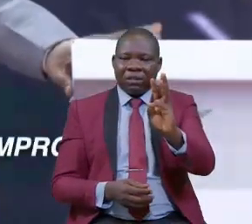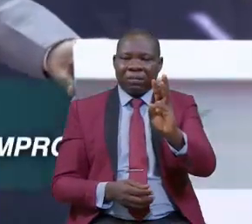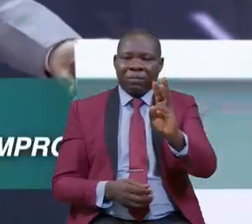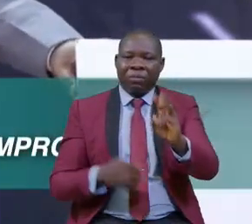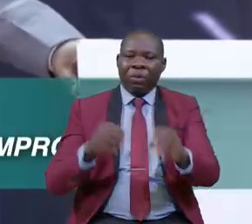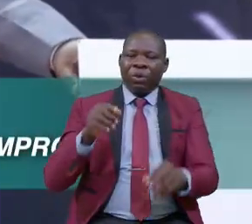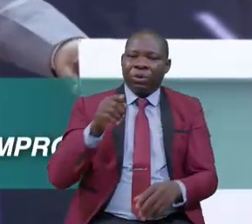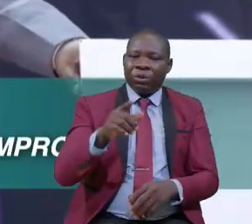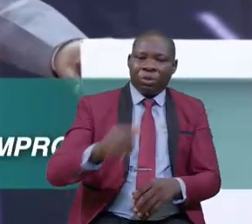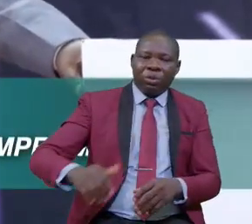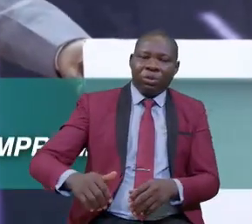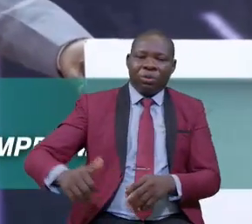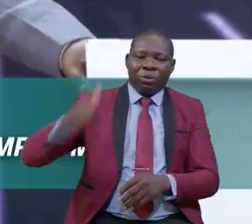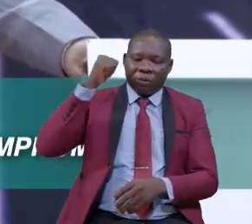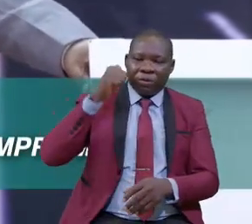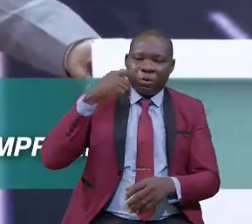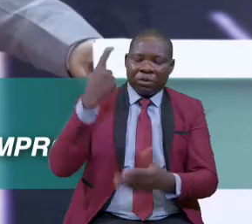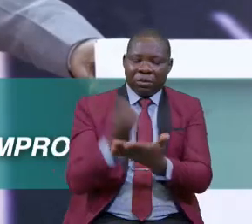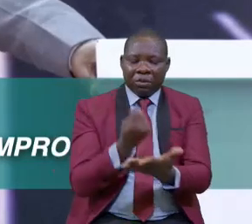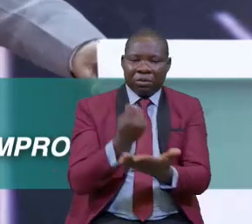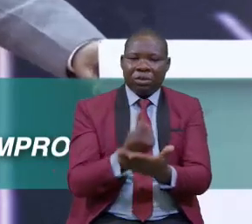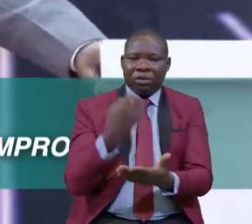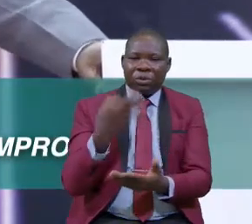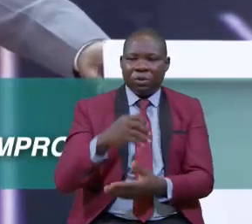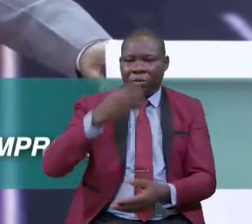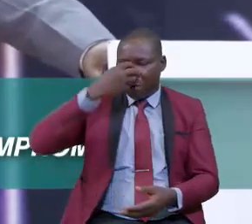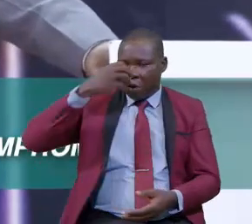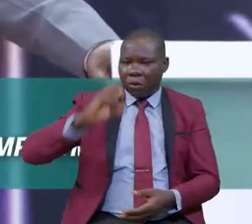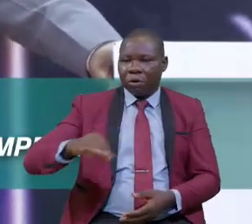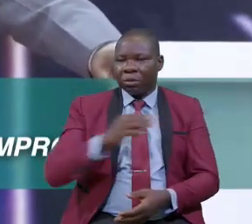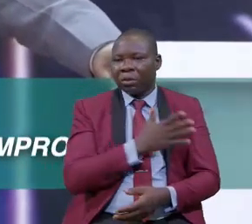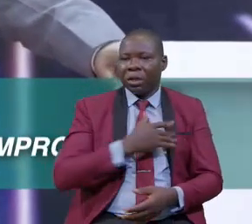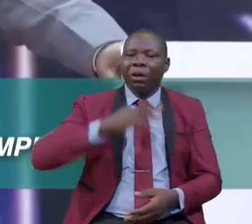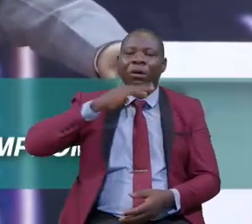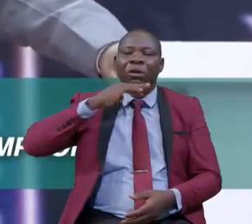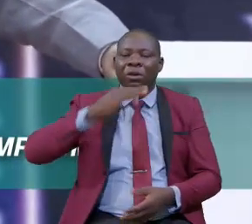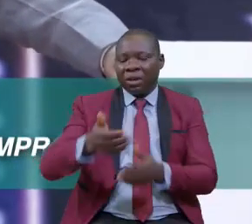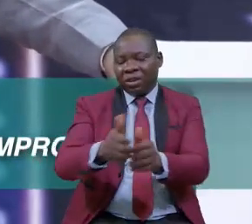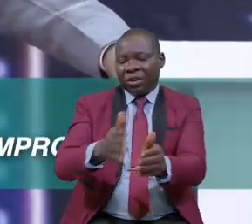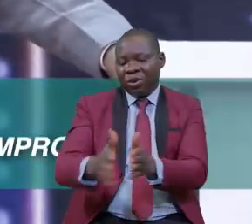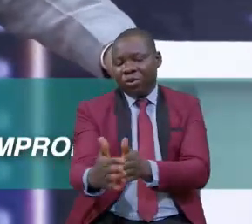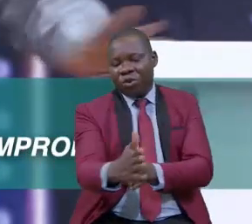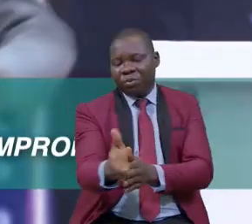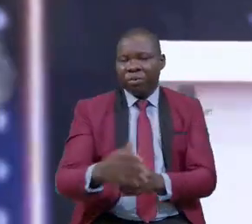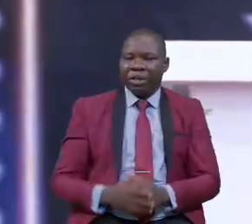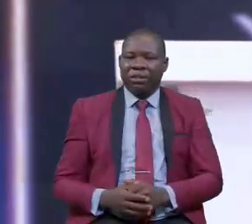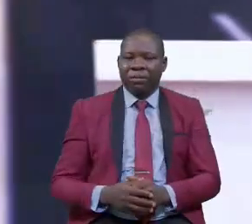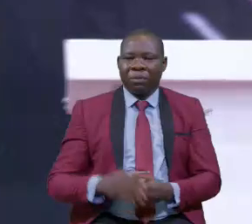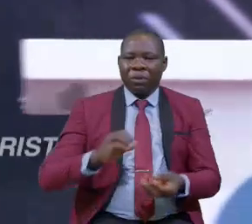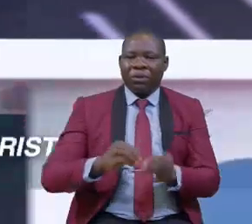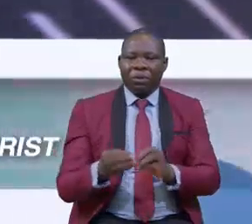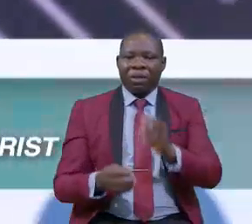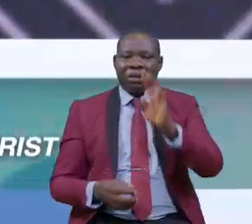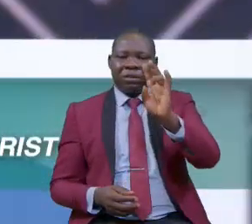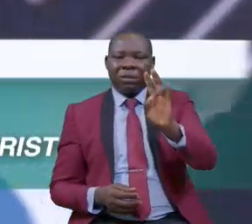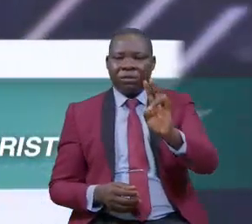of corruption and compromise. Number seven, you repossess.